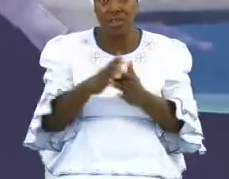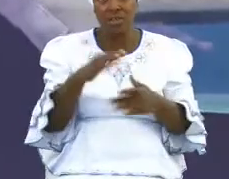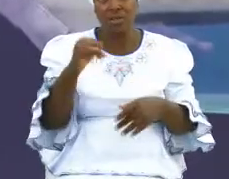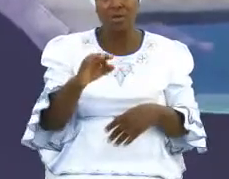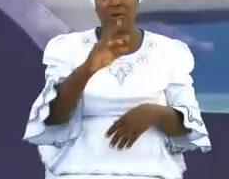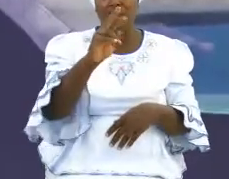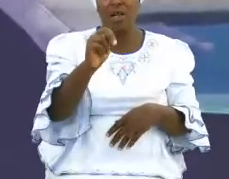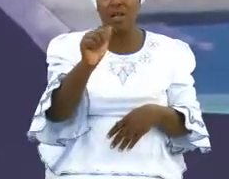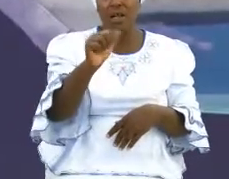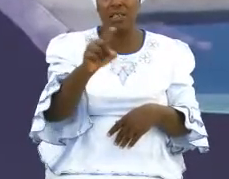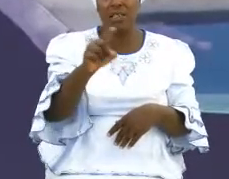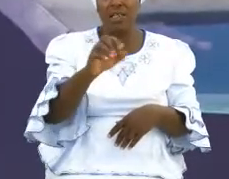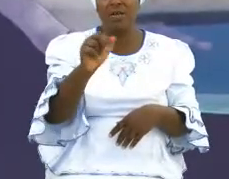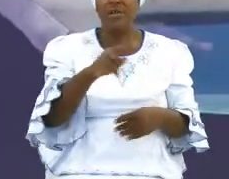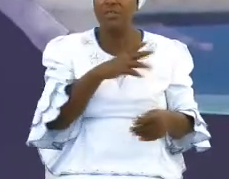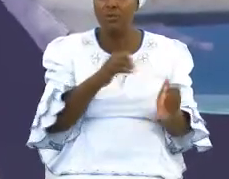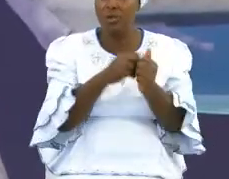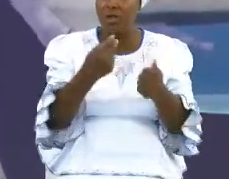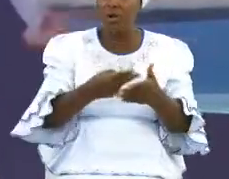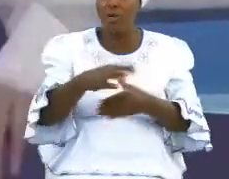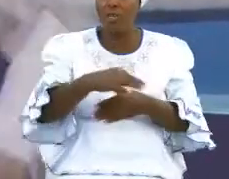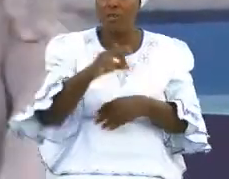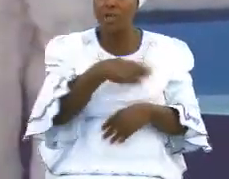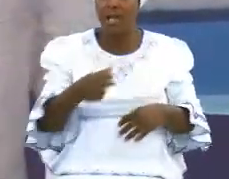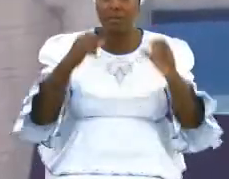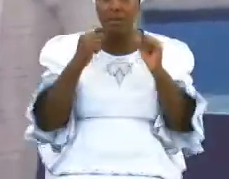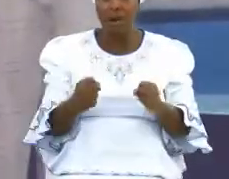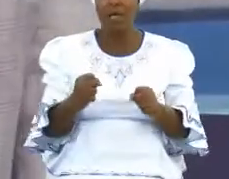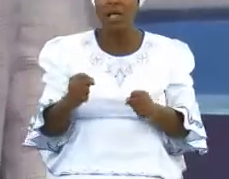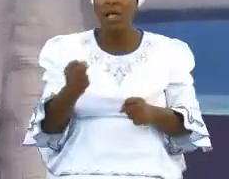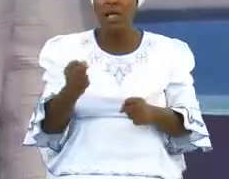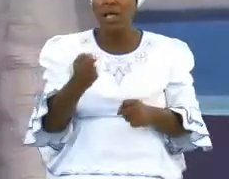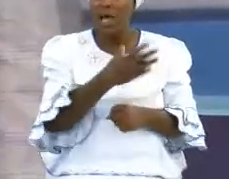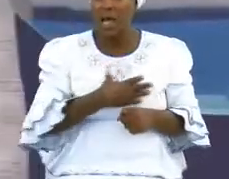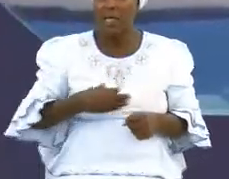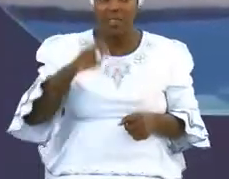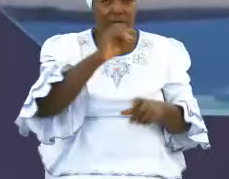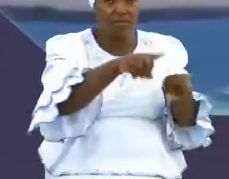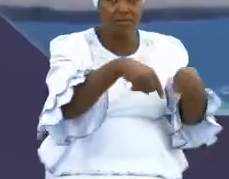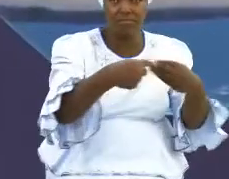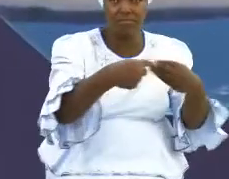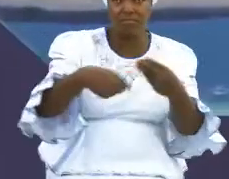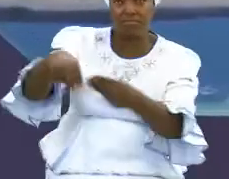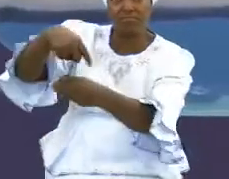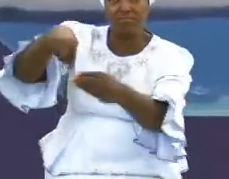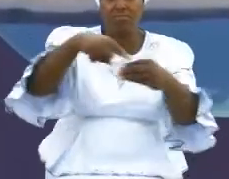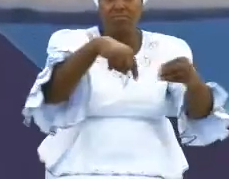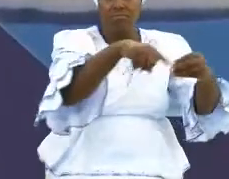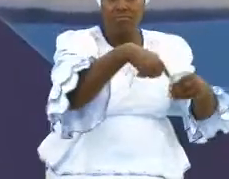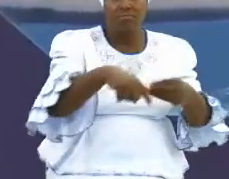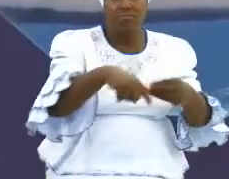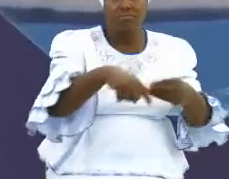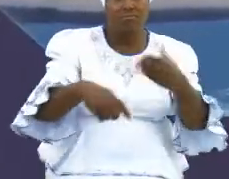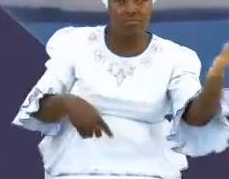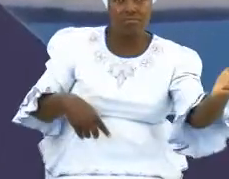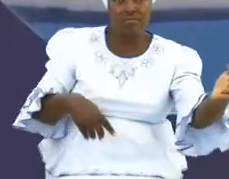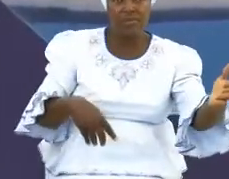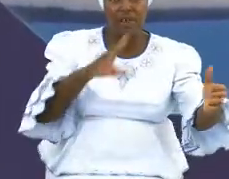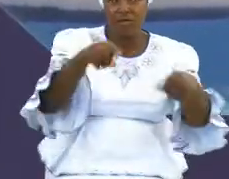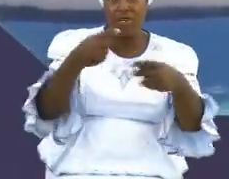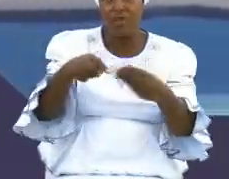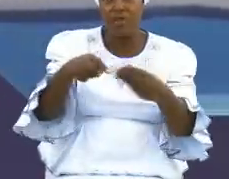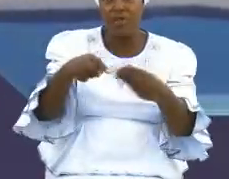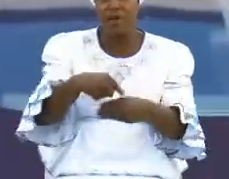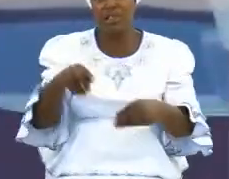the Holy Ghost and with power, and is going about here, going about in every